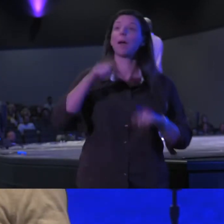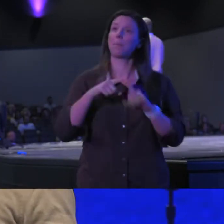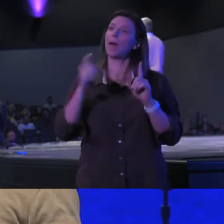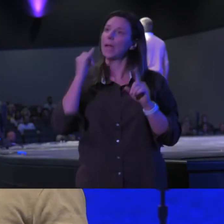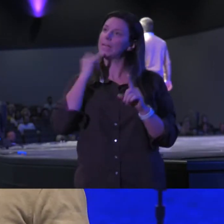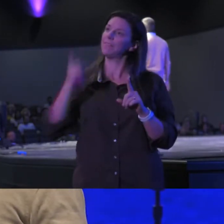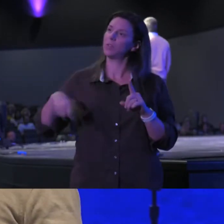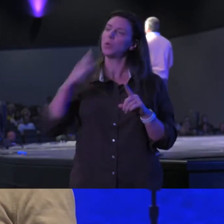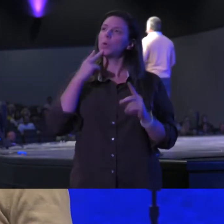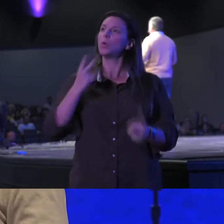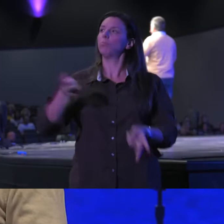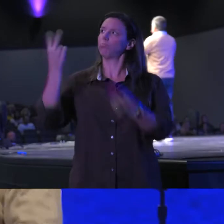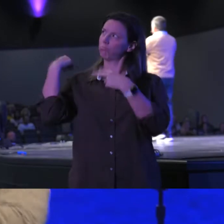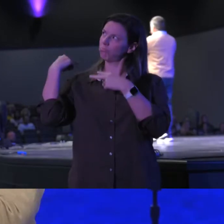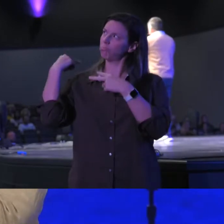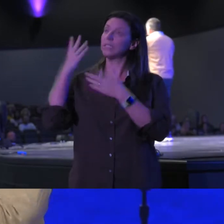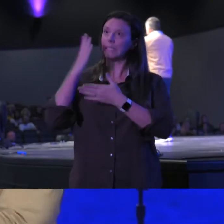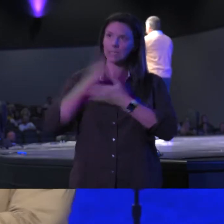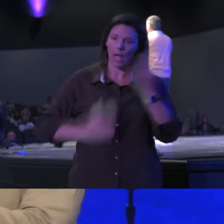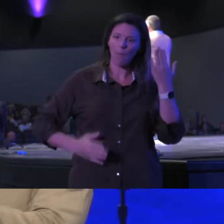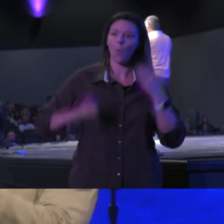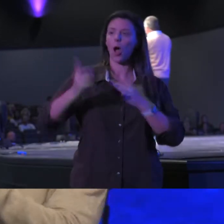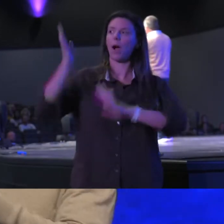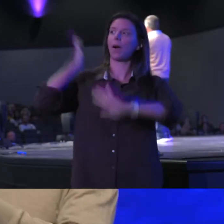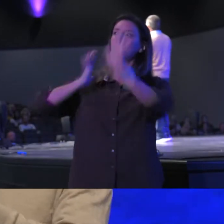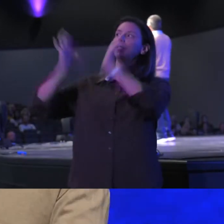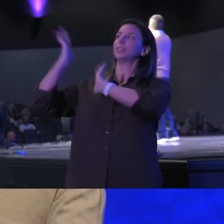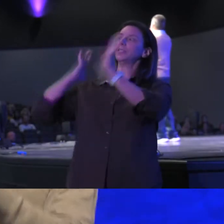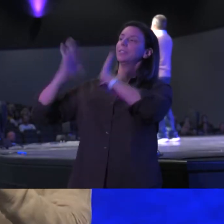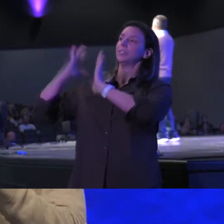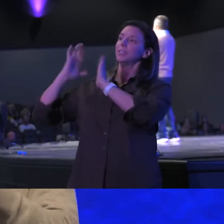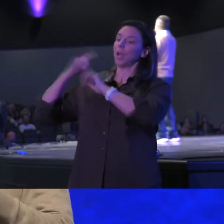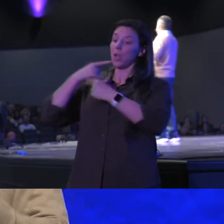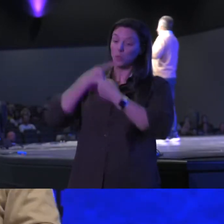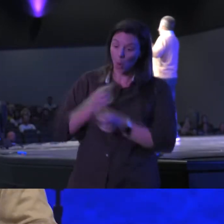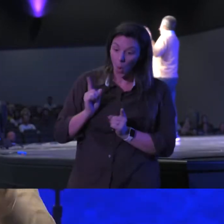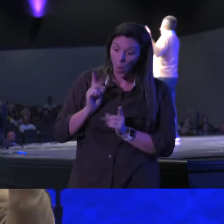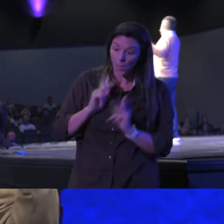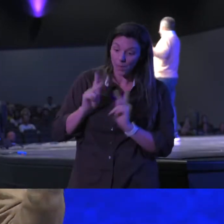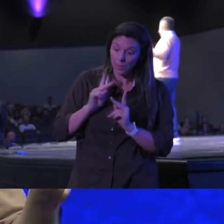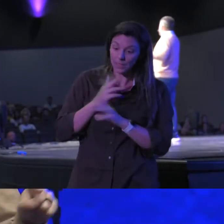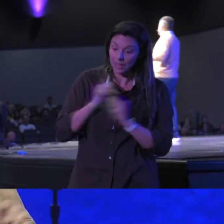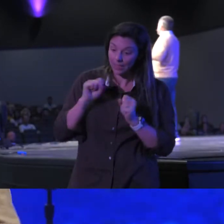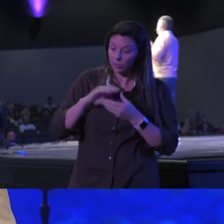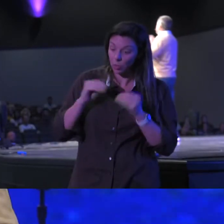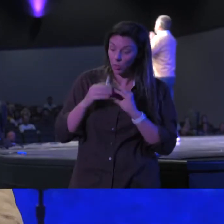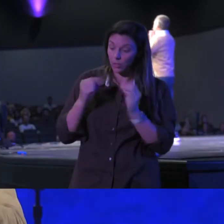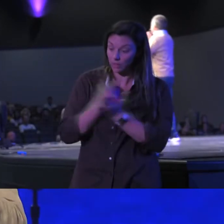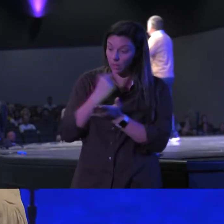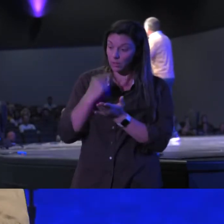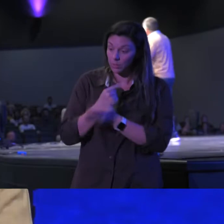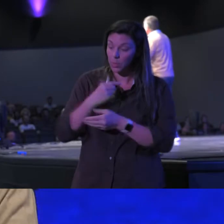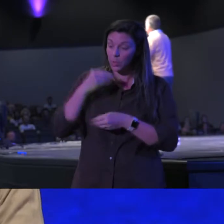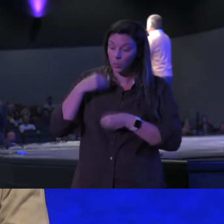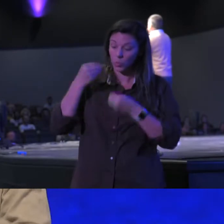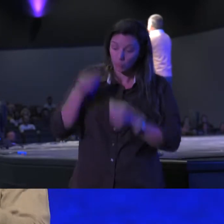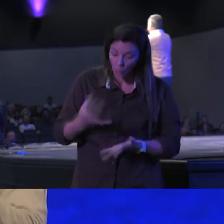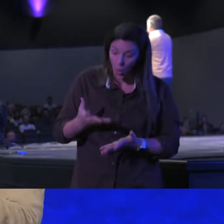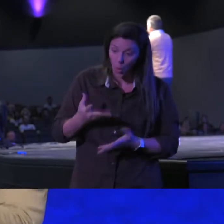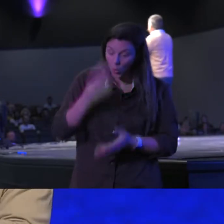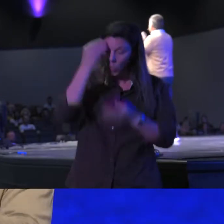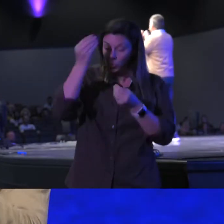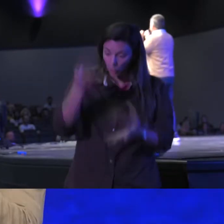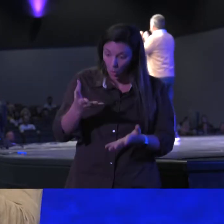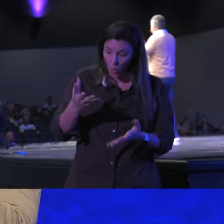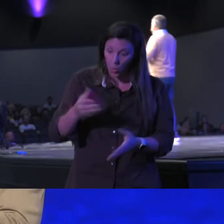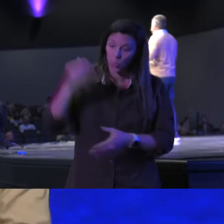somebody in a previous generation told the person who told the person who told the person who told the person who told you about